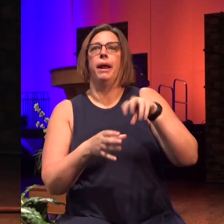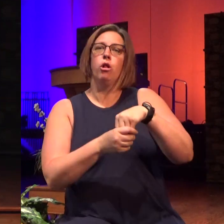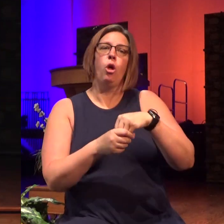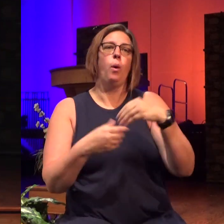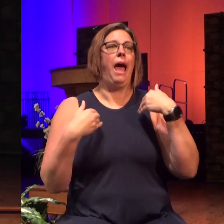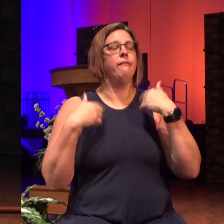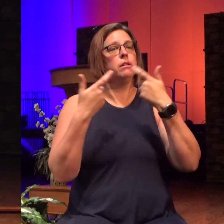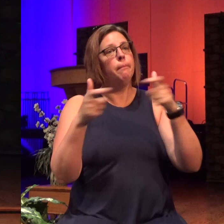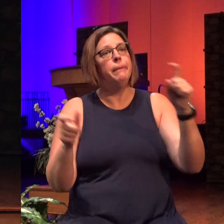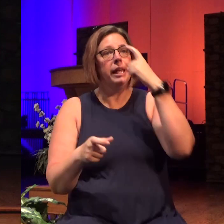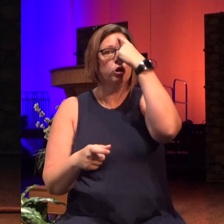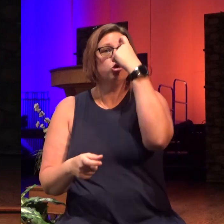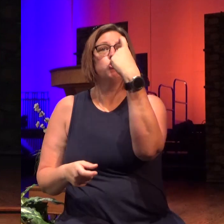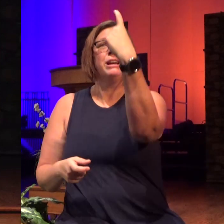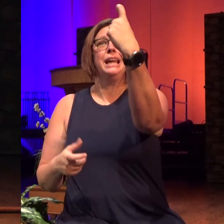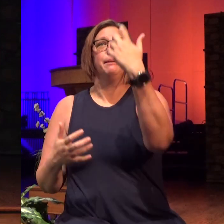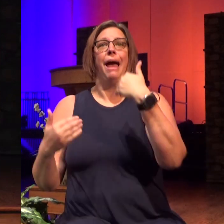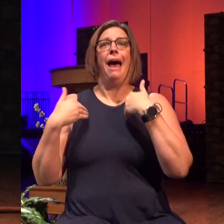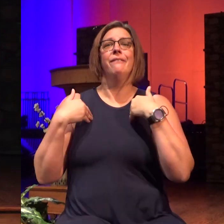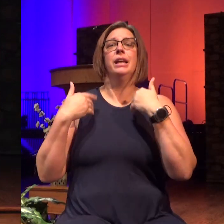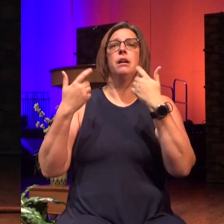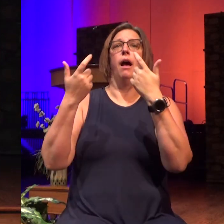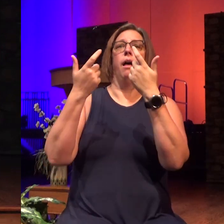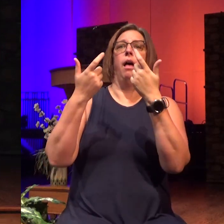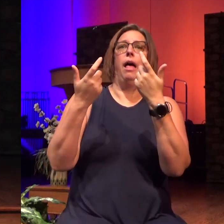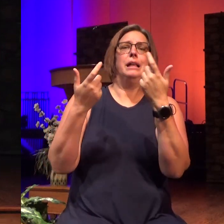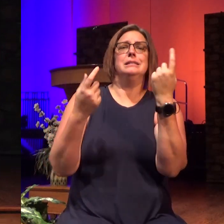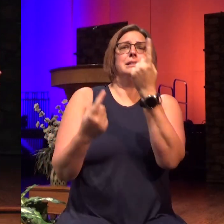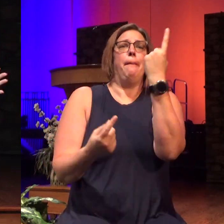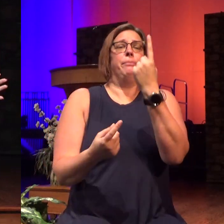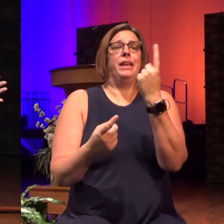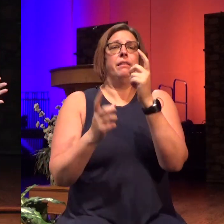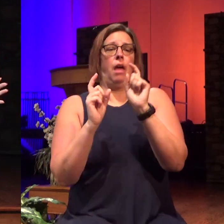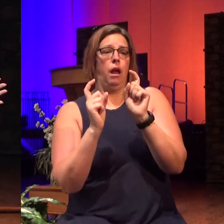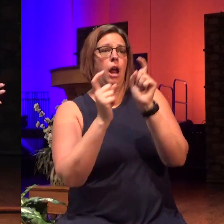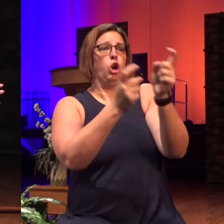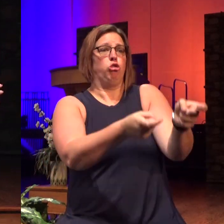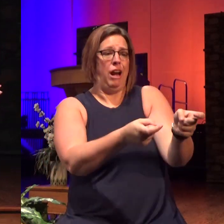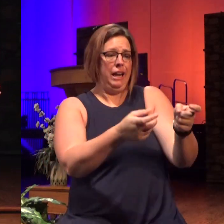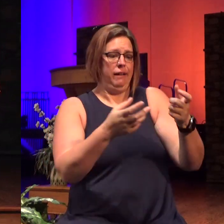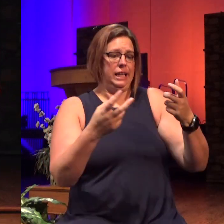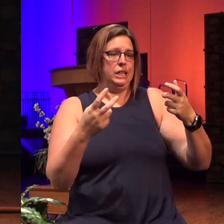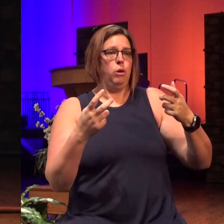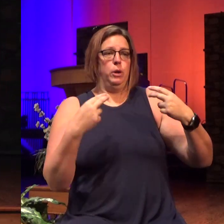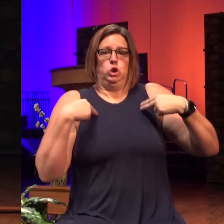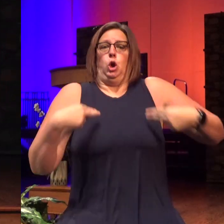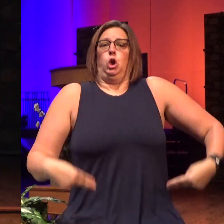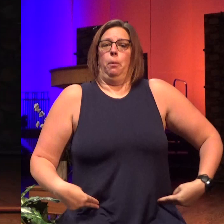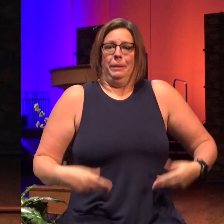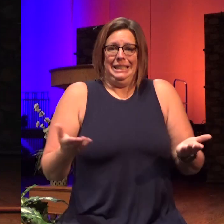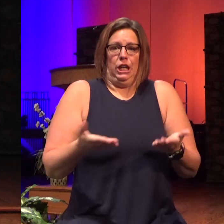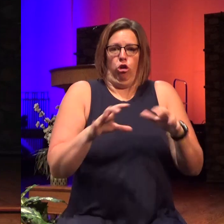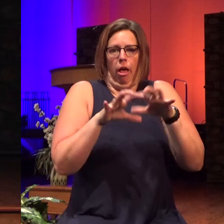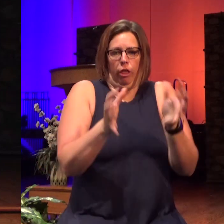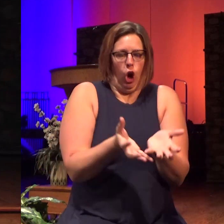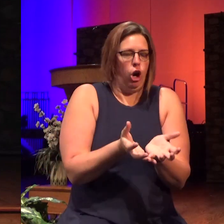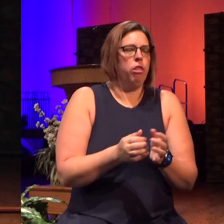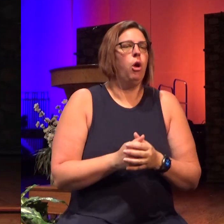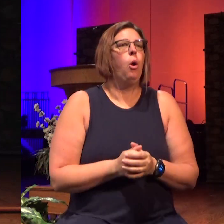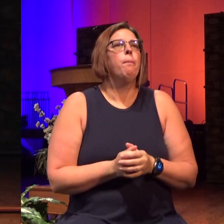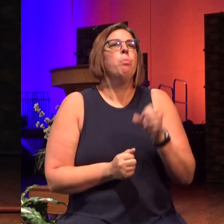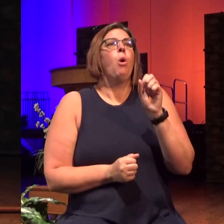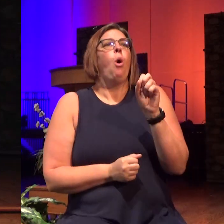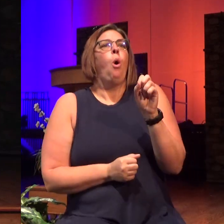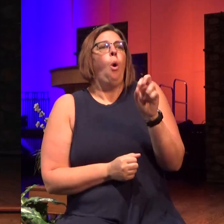doing something fantastic that would contribute to the greater experience of humanity on this earth. But it also could